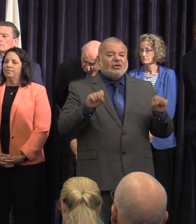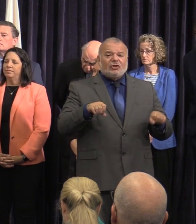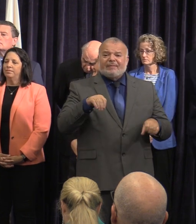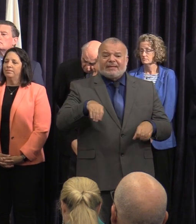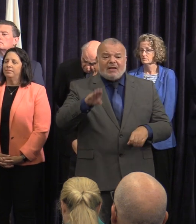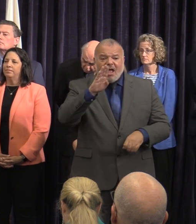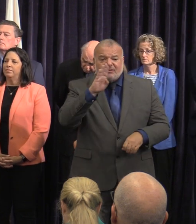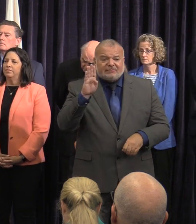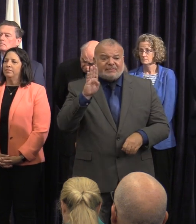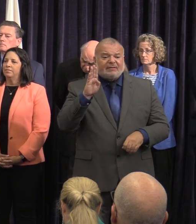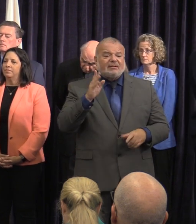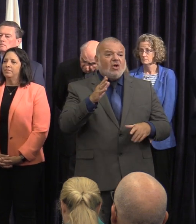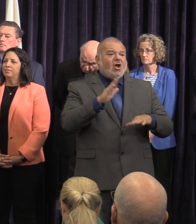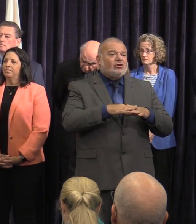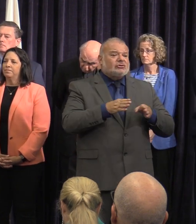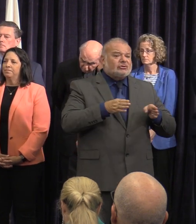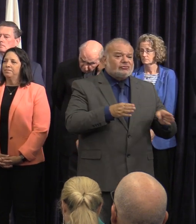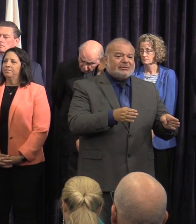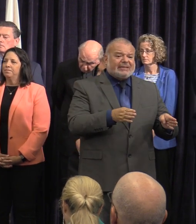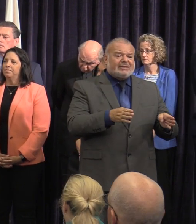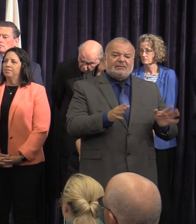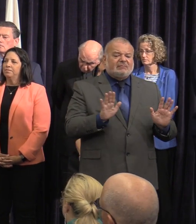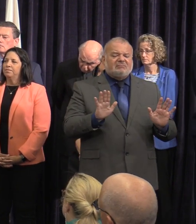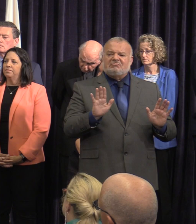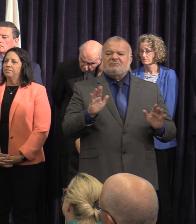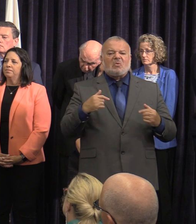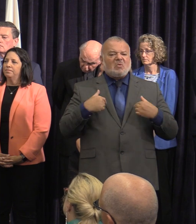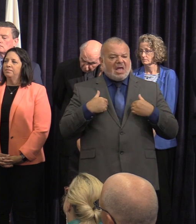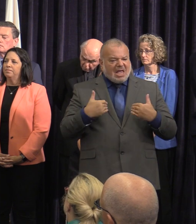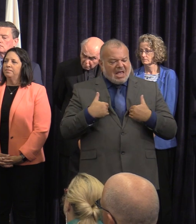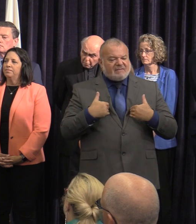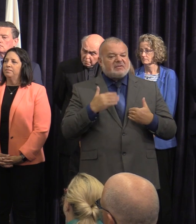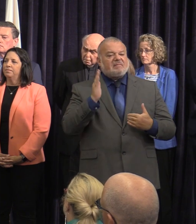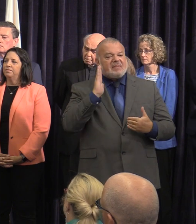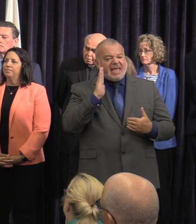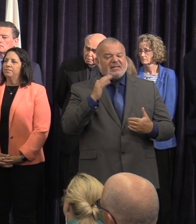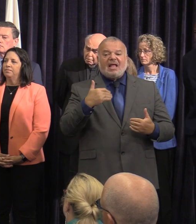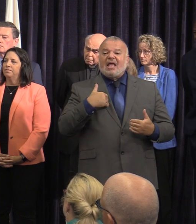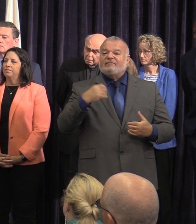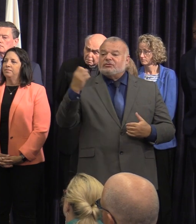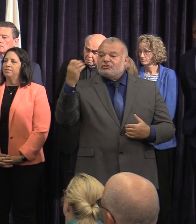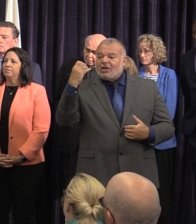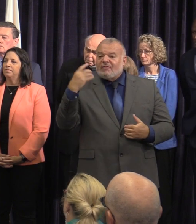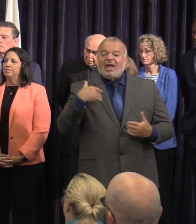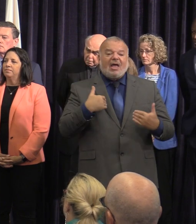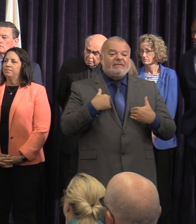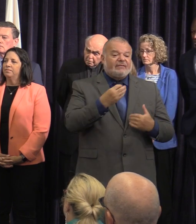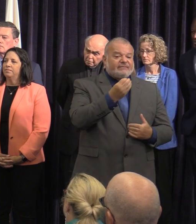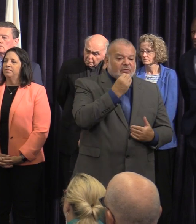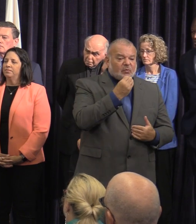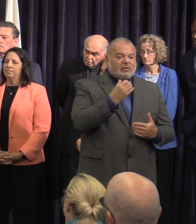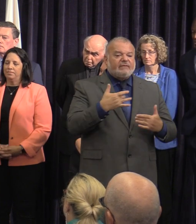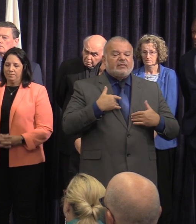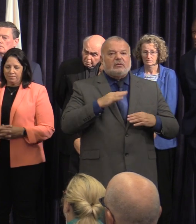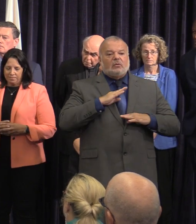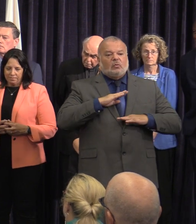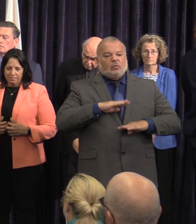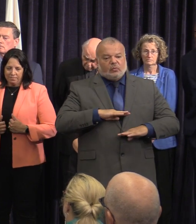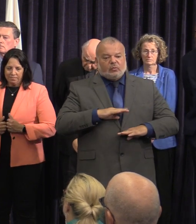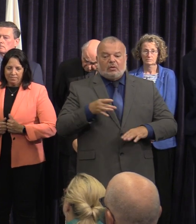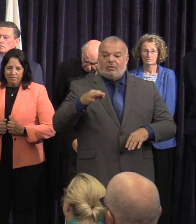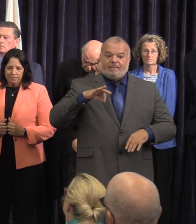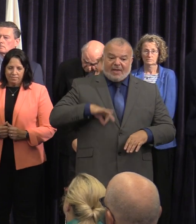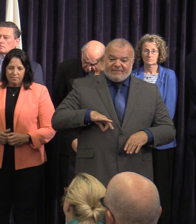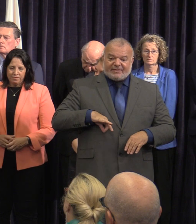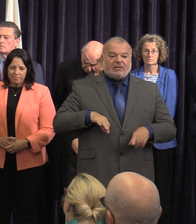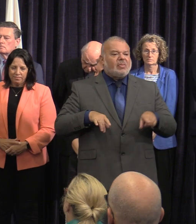have food, have a warm shower, that means a lot for us. And I know that means a lot for them. And that's